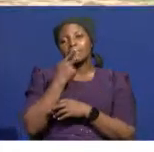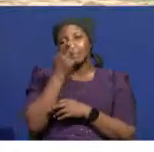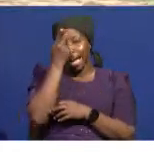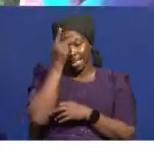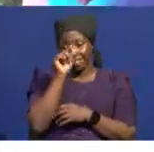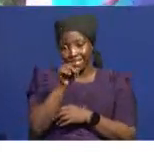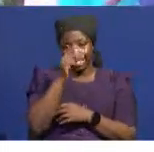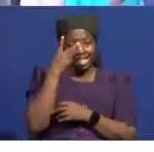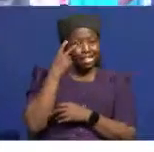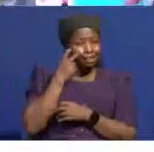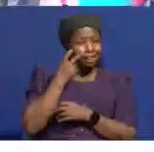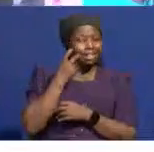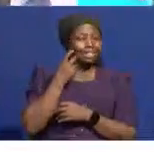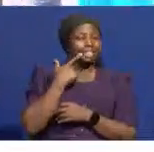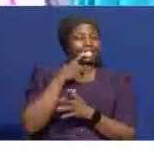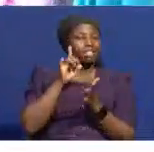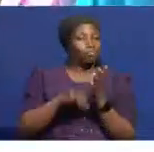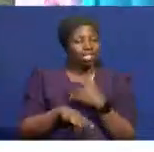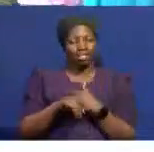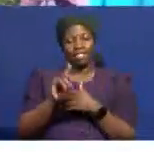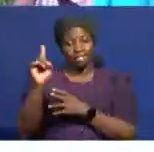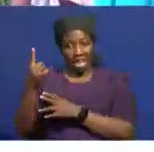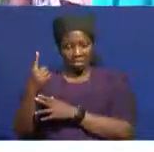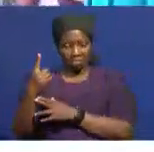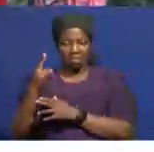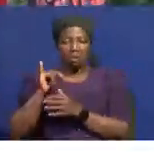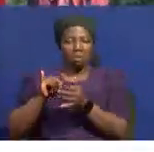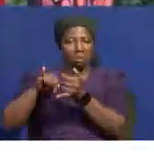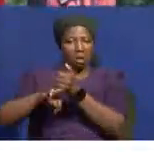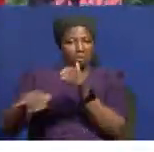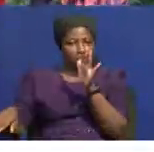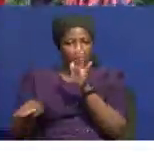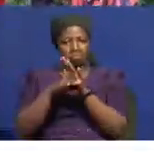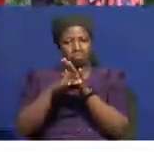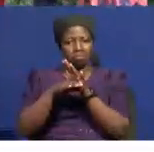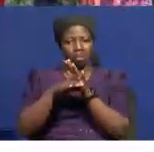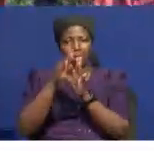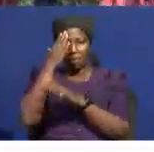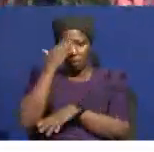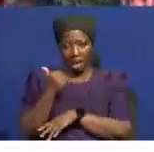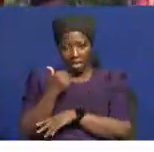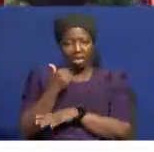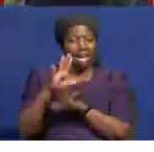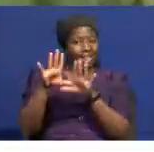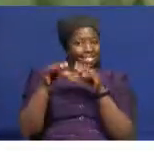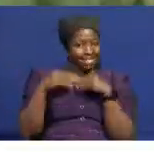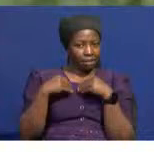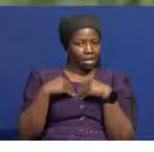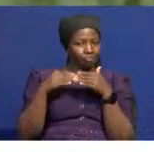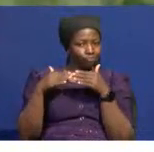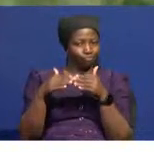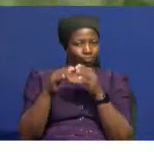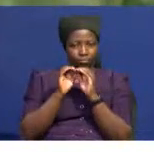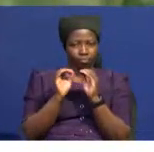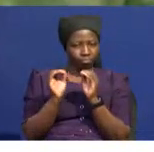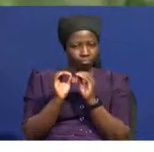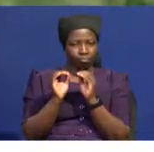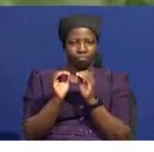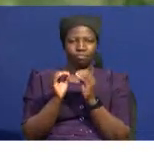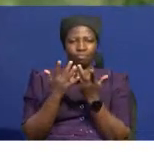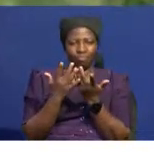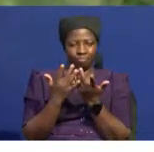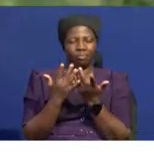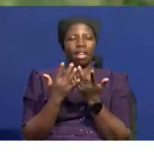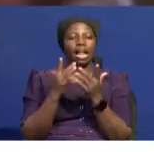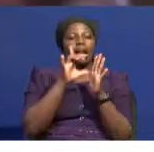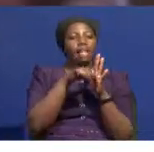claim that he allegedly chased his wife away for denying him conjugal rights before defiling his daughter. The